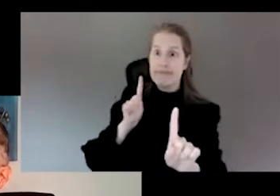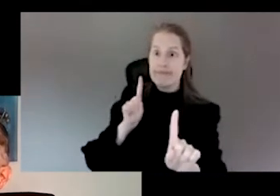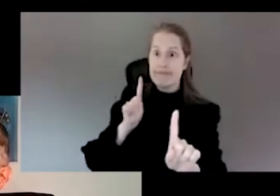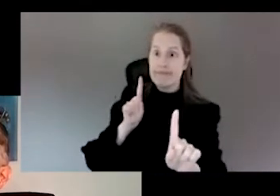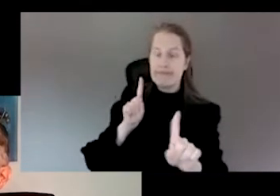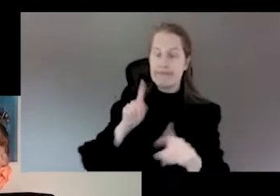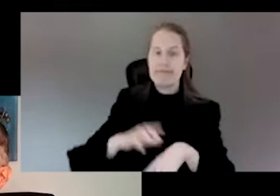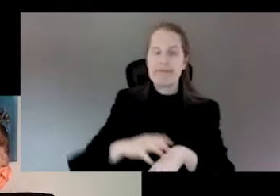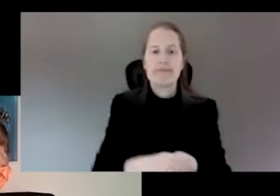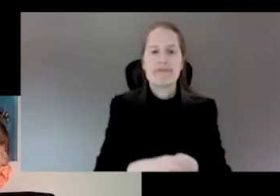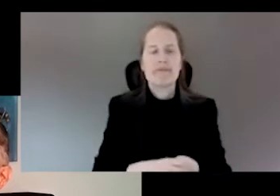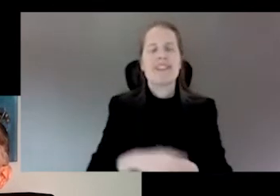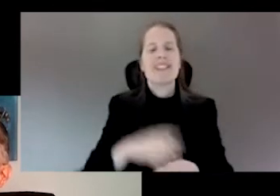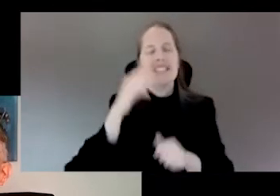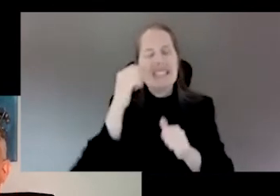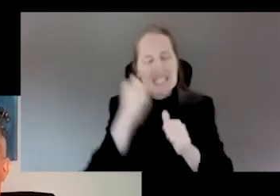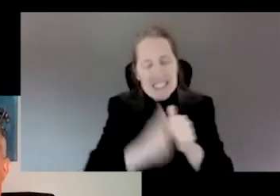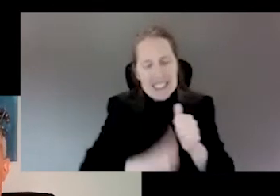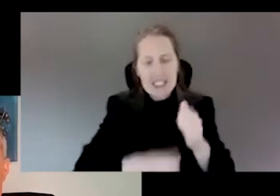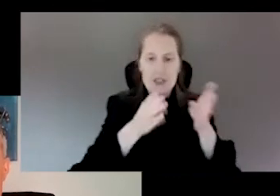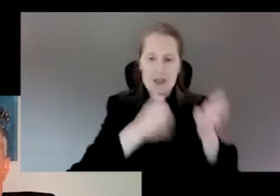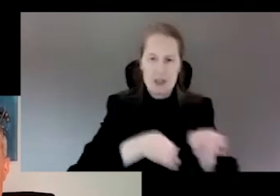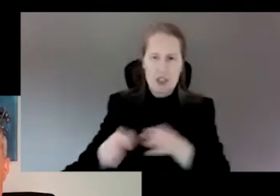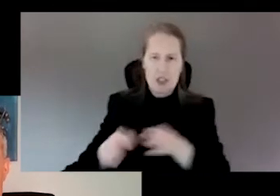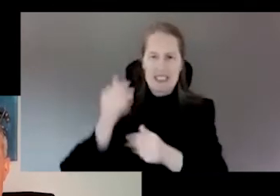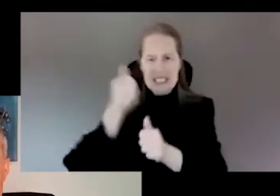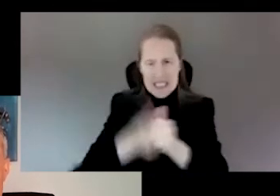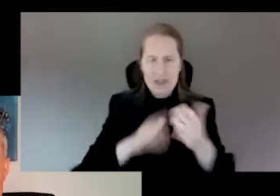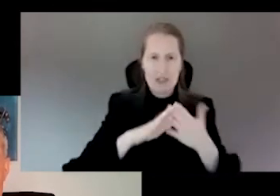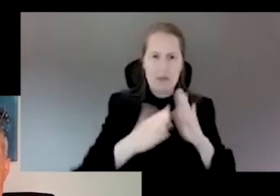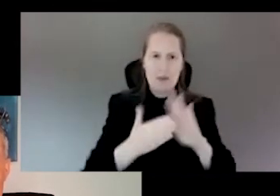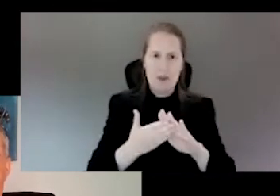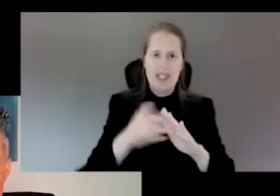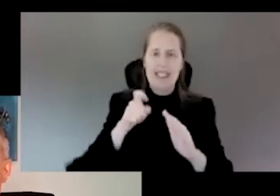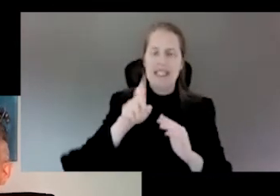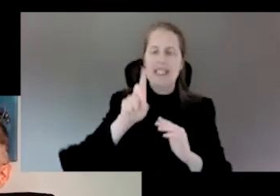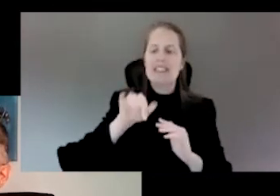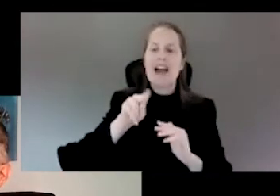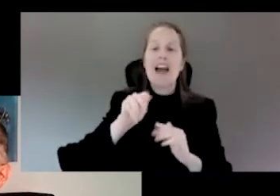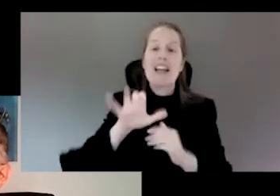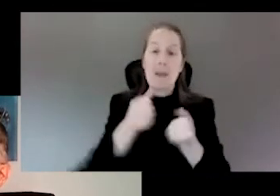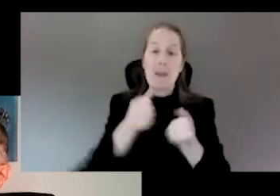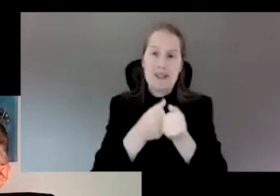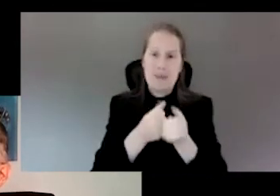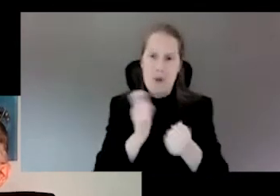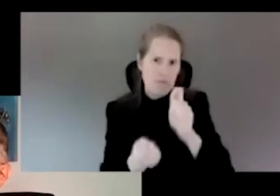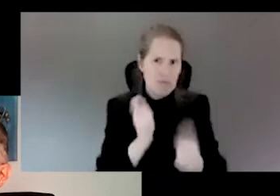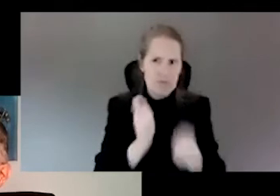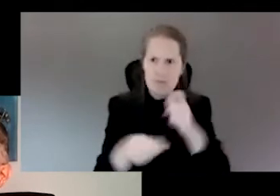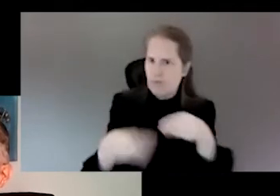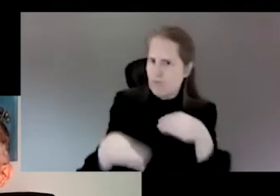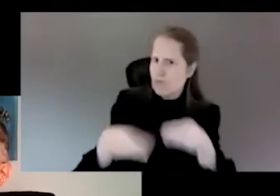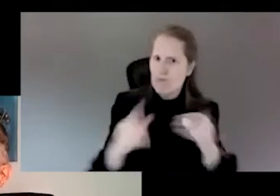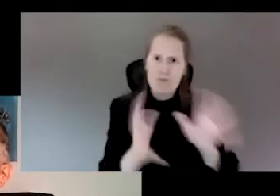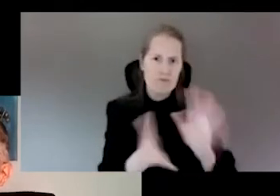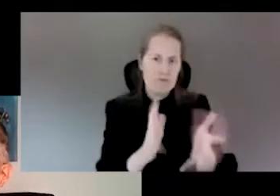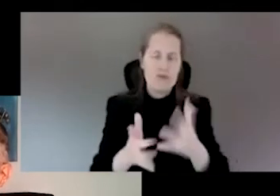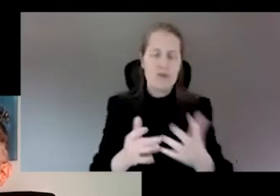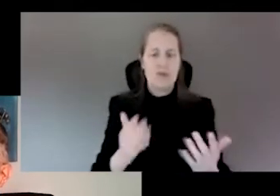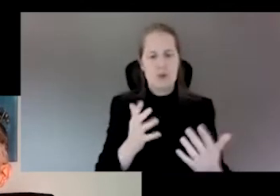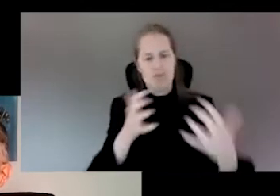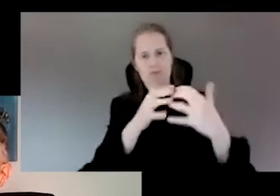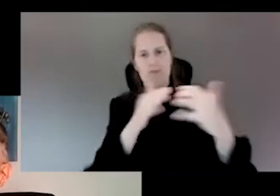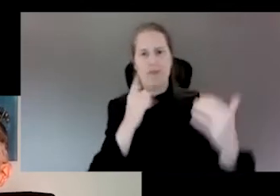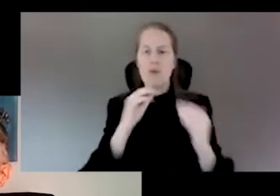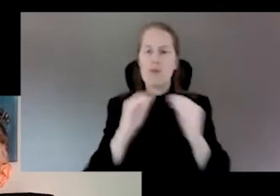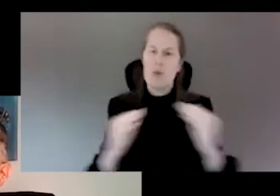each person and each community need dynamic supports to promote fairness and justice within their communities. So